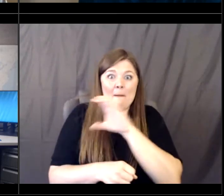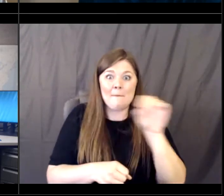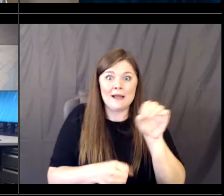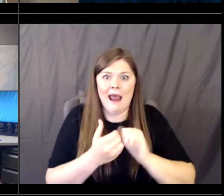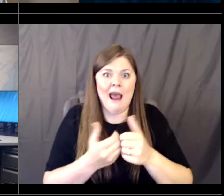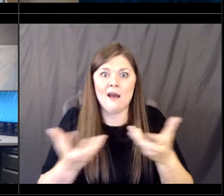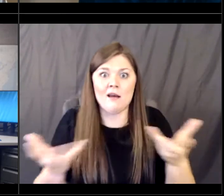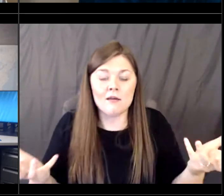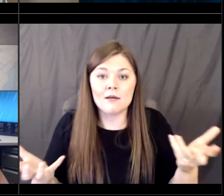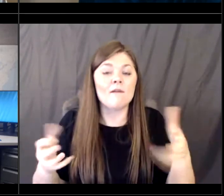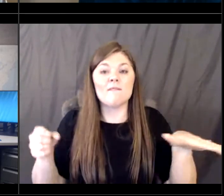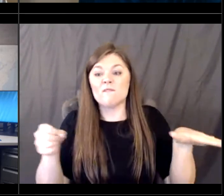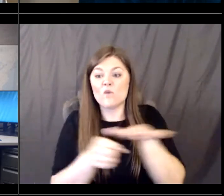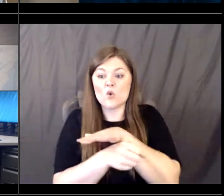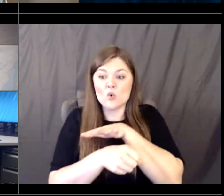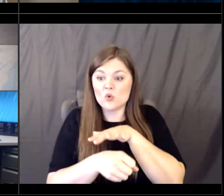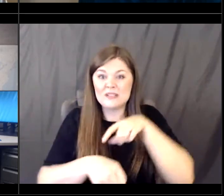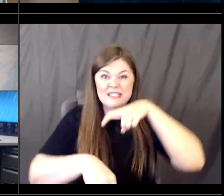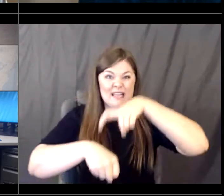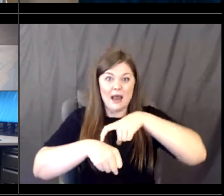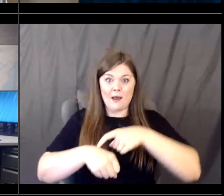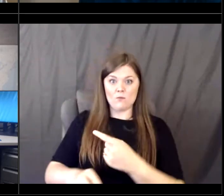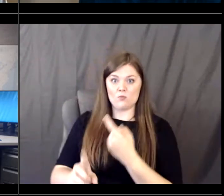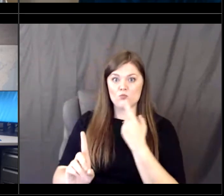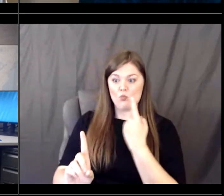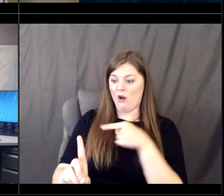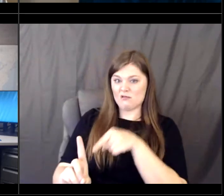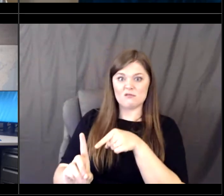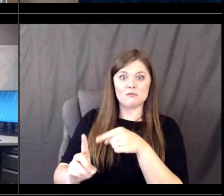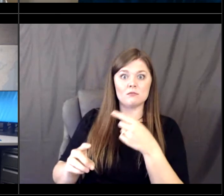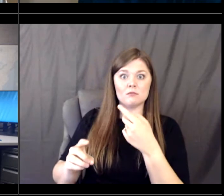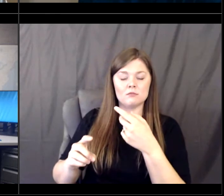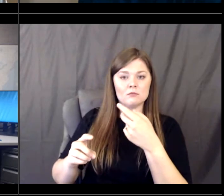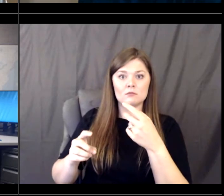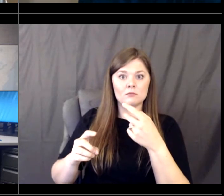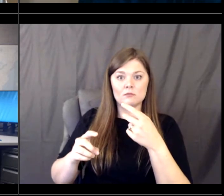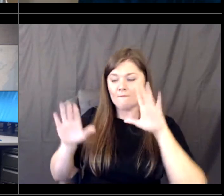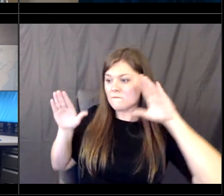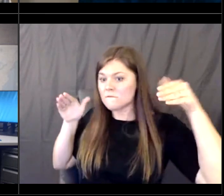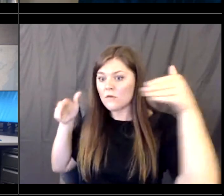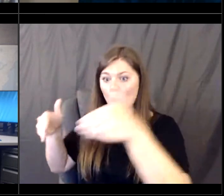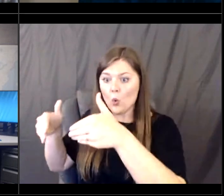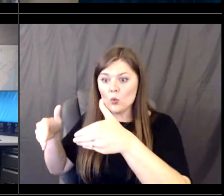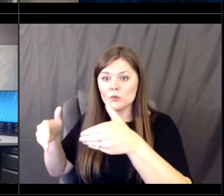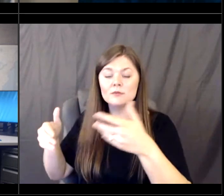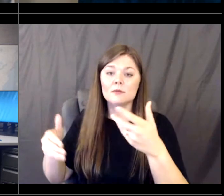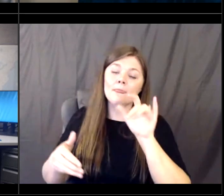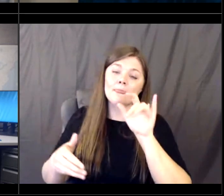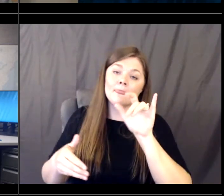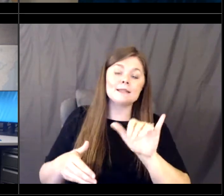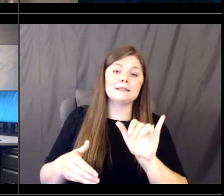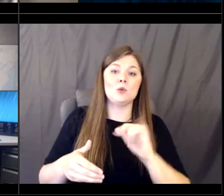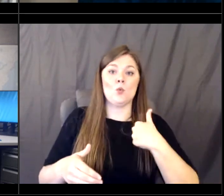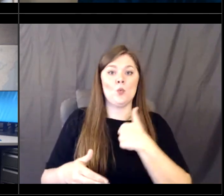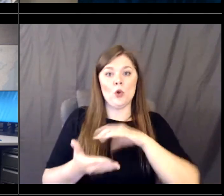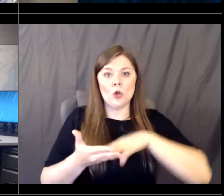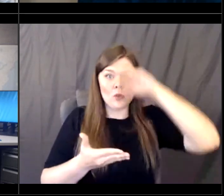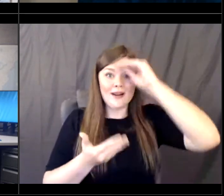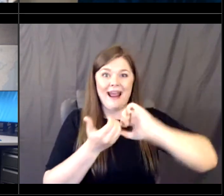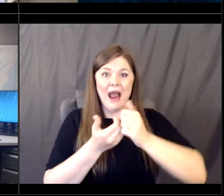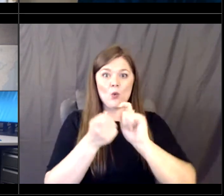a full time looking at this problem. And so this is part of the learning how to adapt how we do